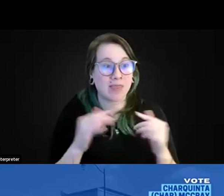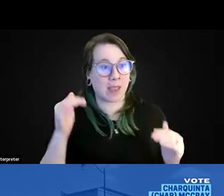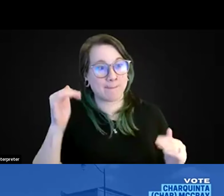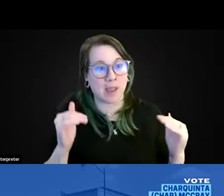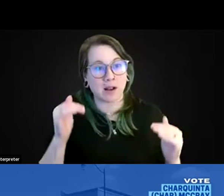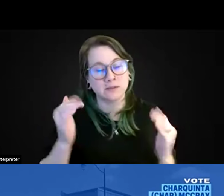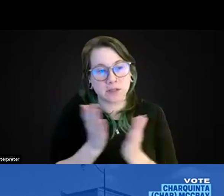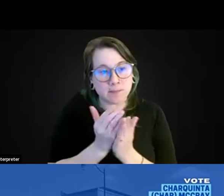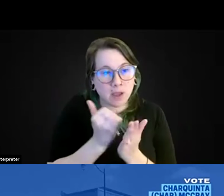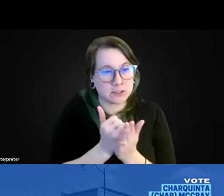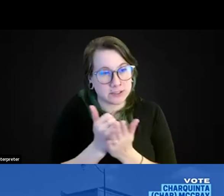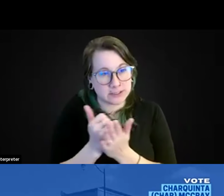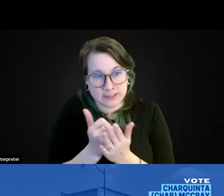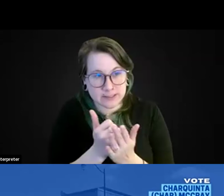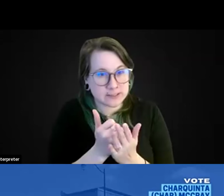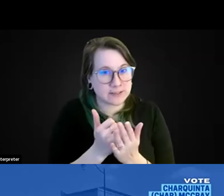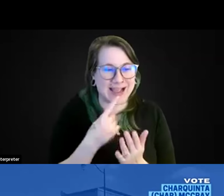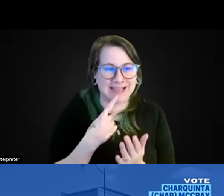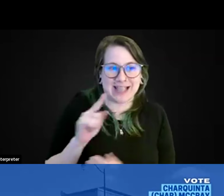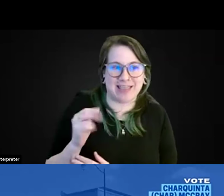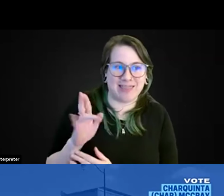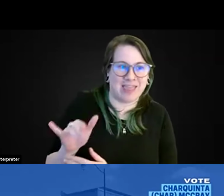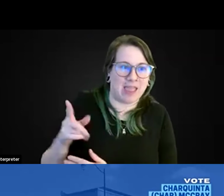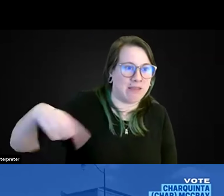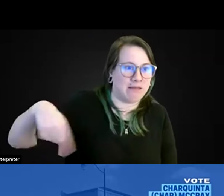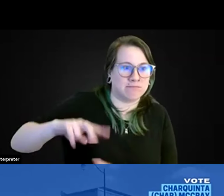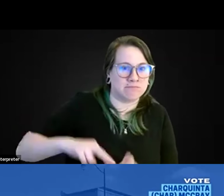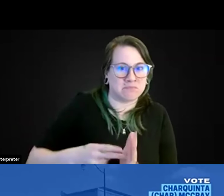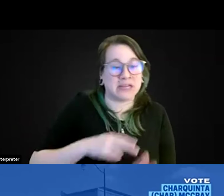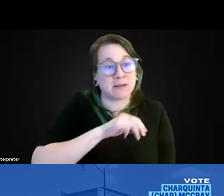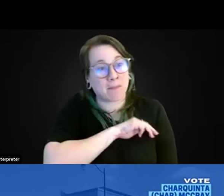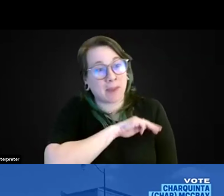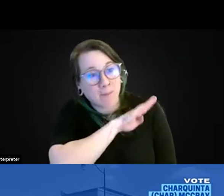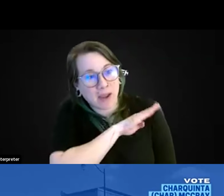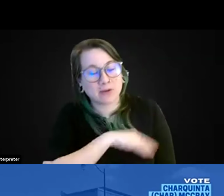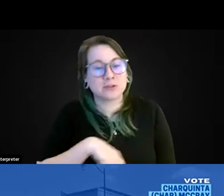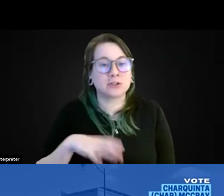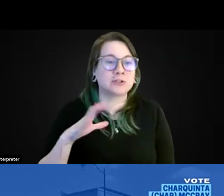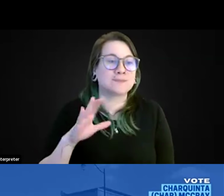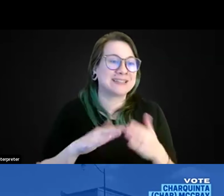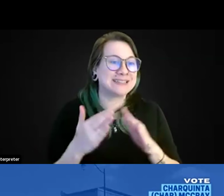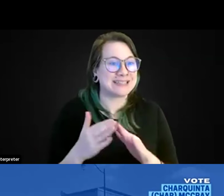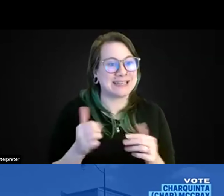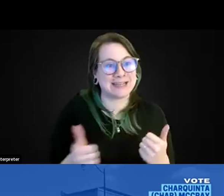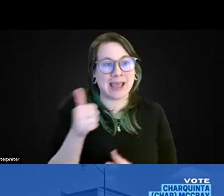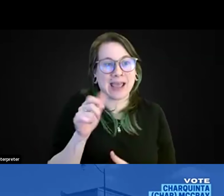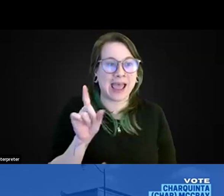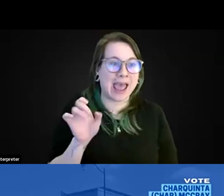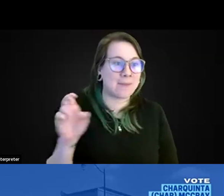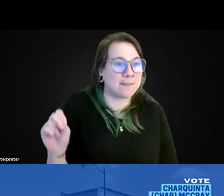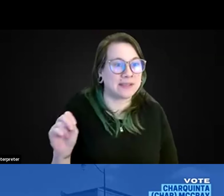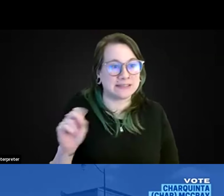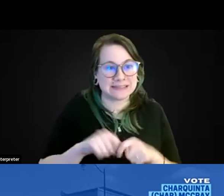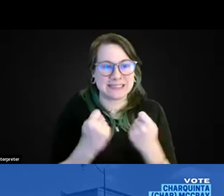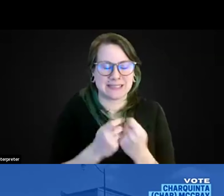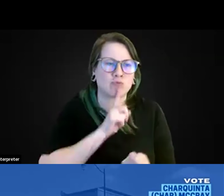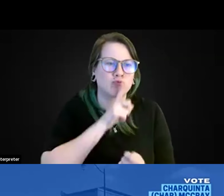budget, and I say they, meaning, the mayor and the city administrators team, as well as with the council, they're really looking